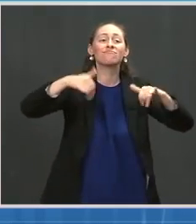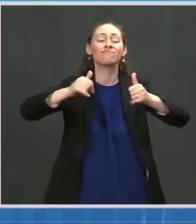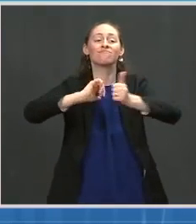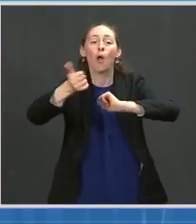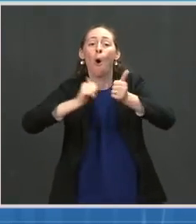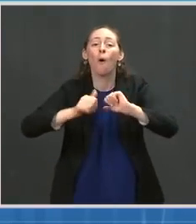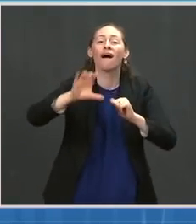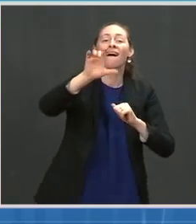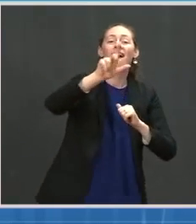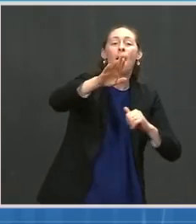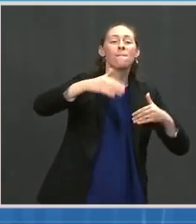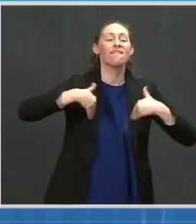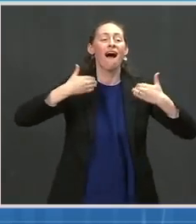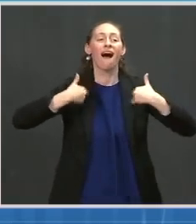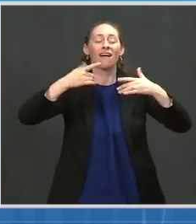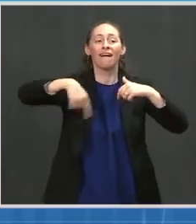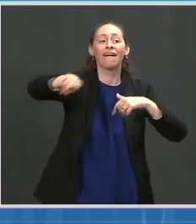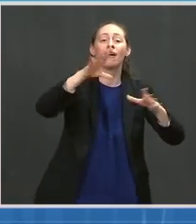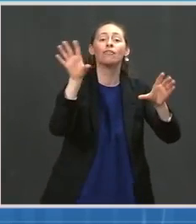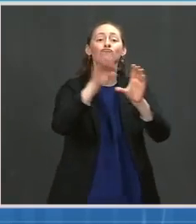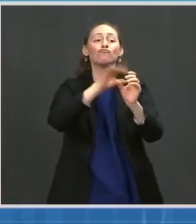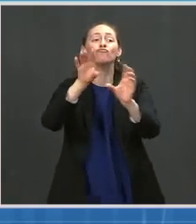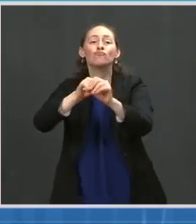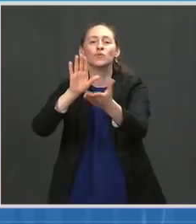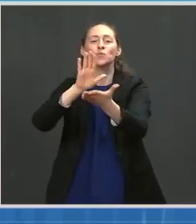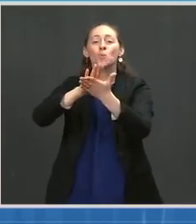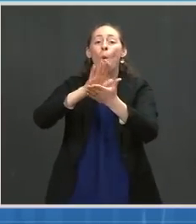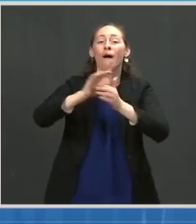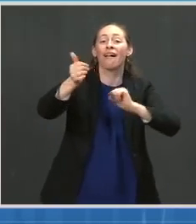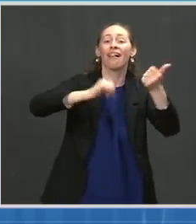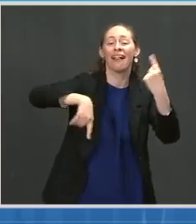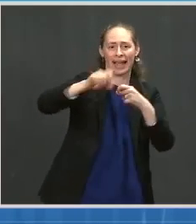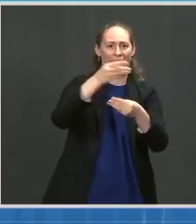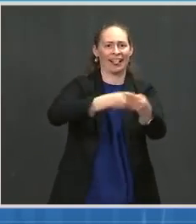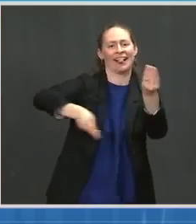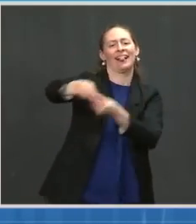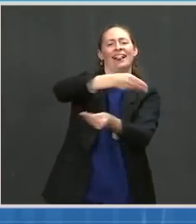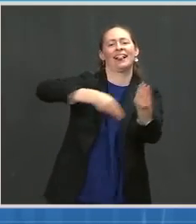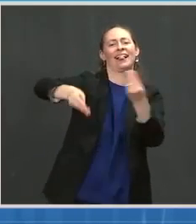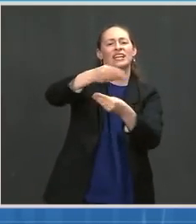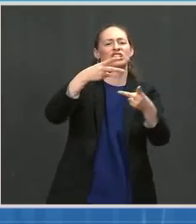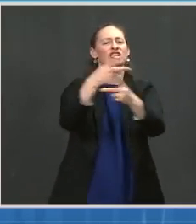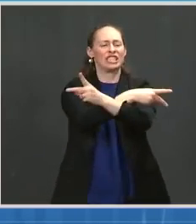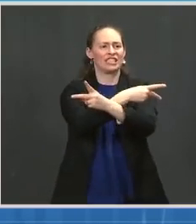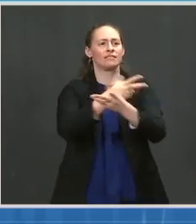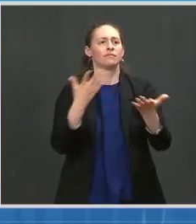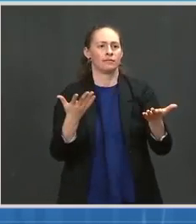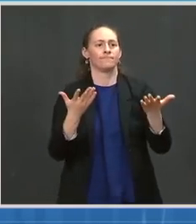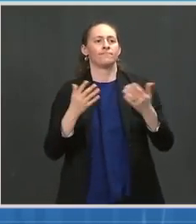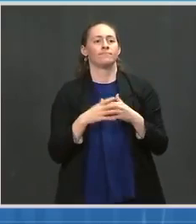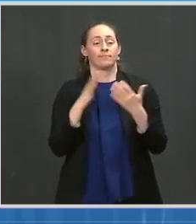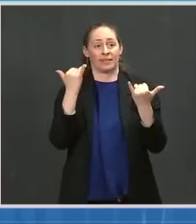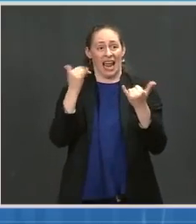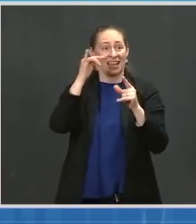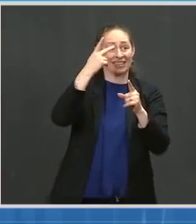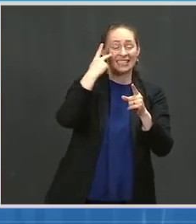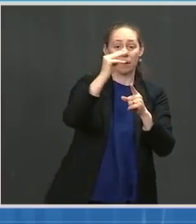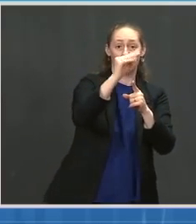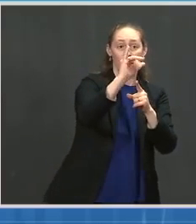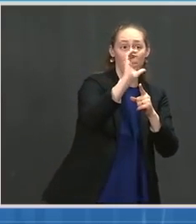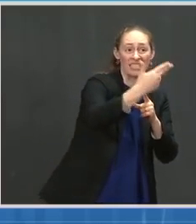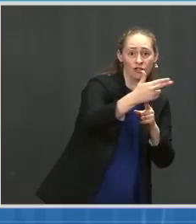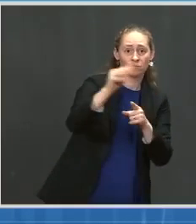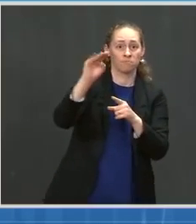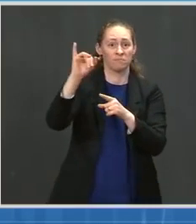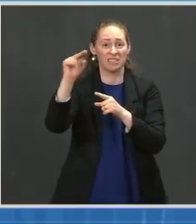well as sports affiliated in schools. While what is happening in Michigan and Minnesota is similar to what we are